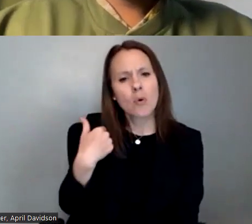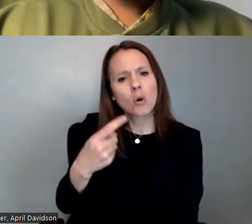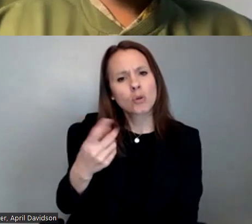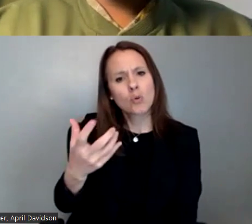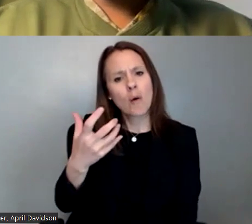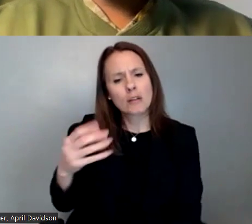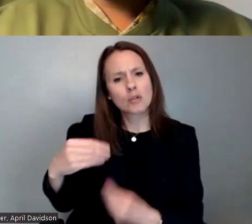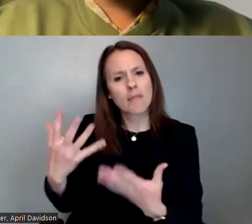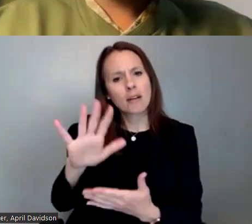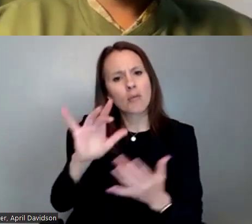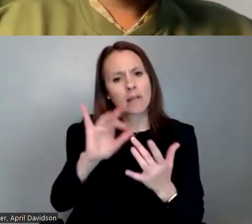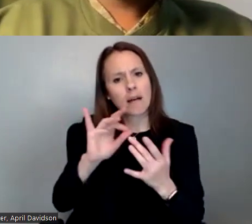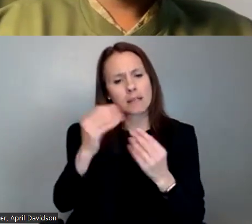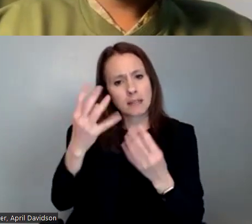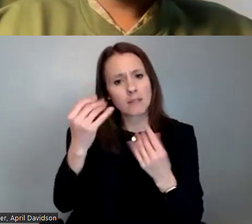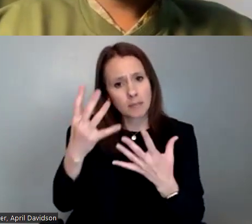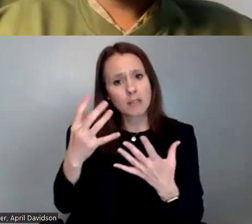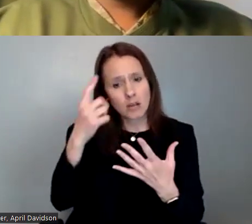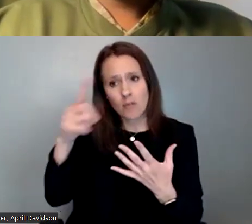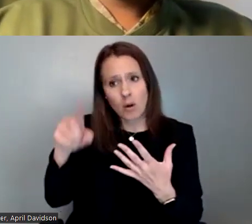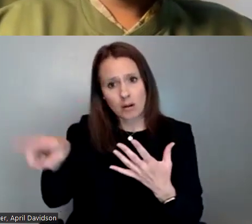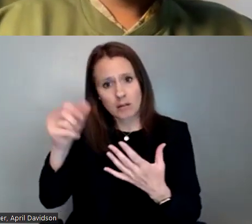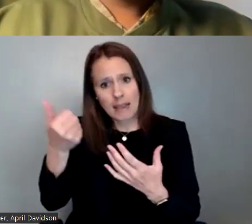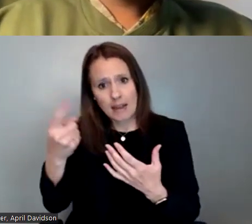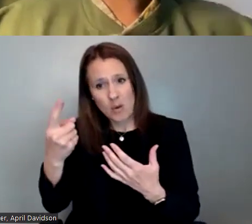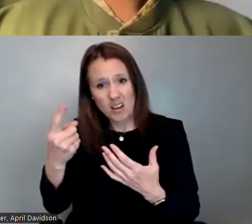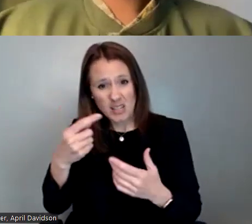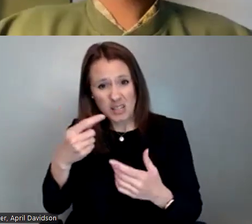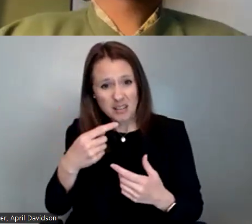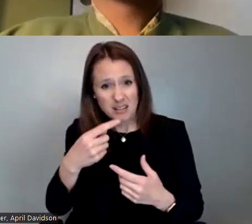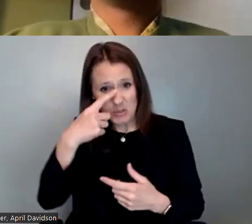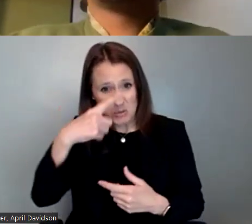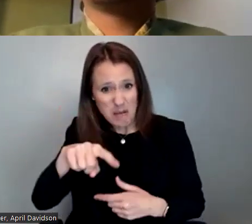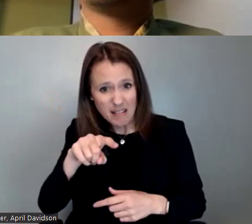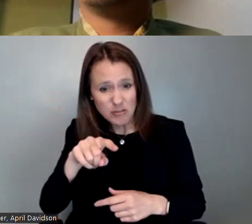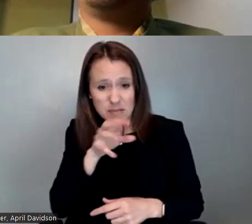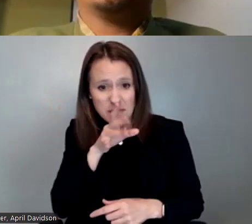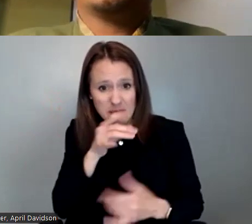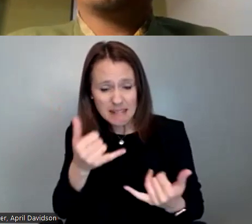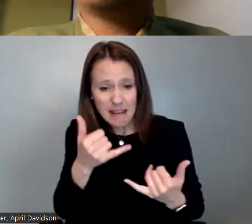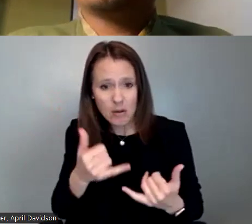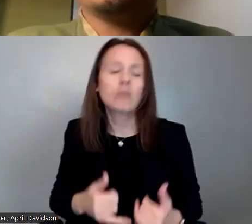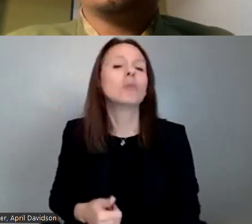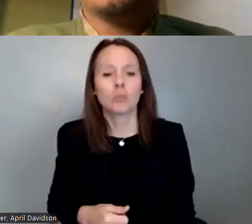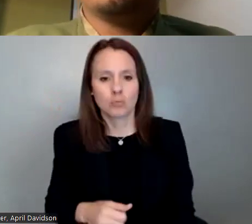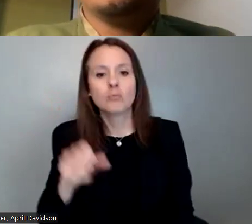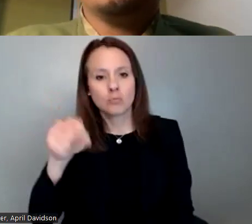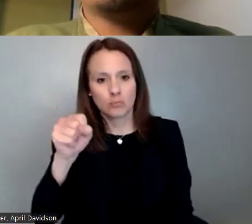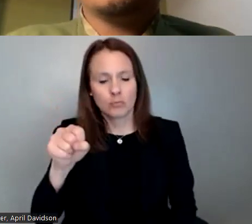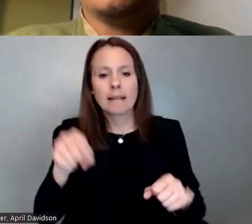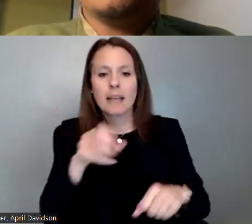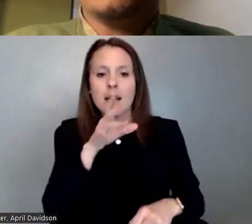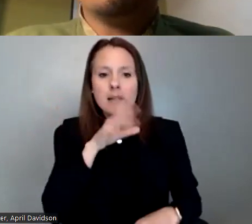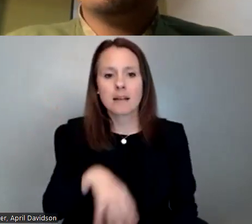provide your contact information for participants. Do you mind just stating it now? Yeah, I can state it now.